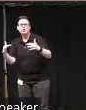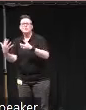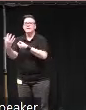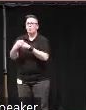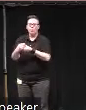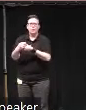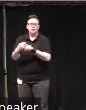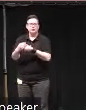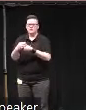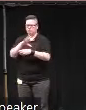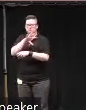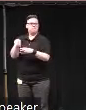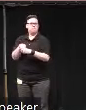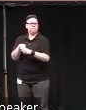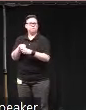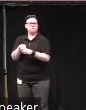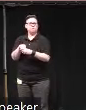being department's foremost